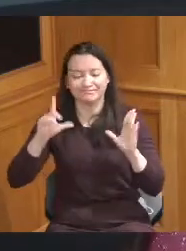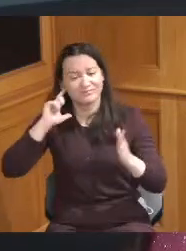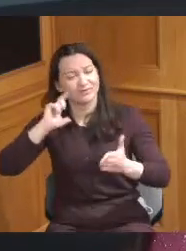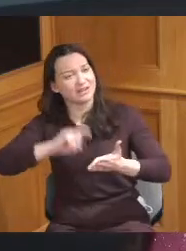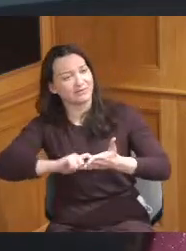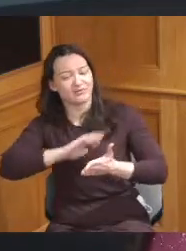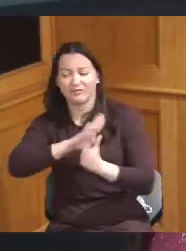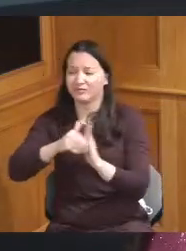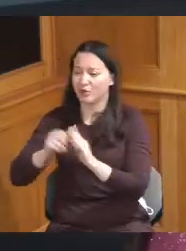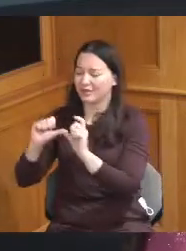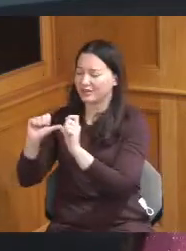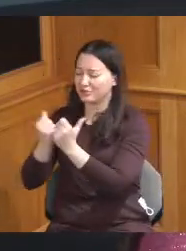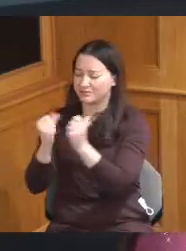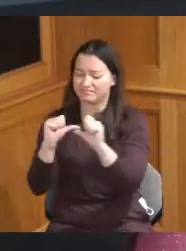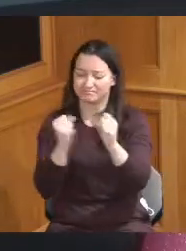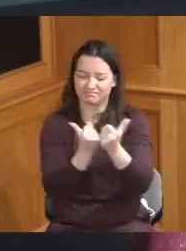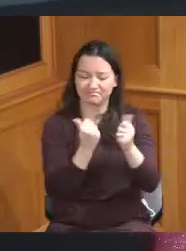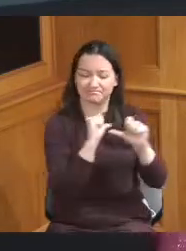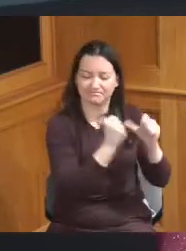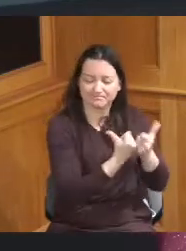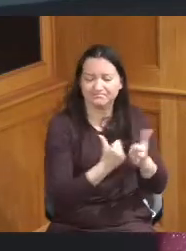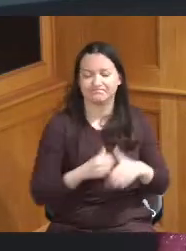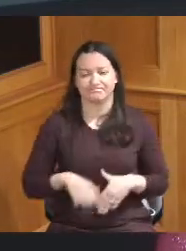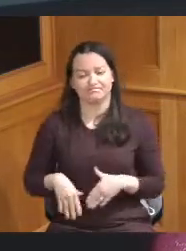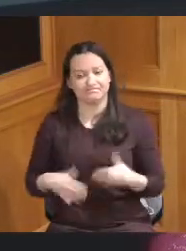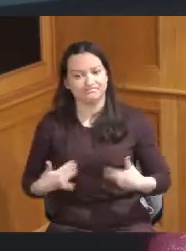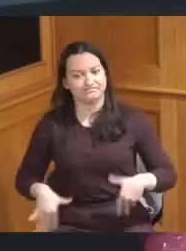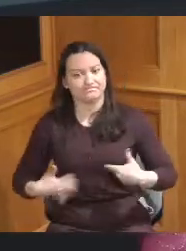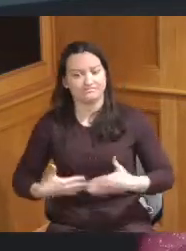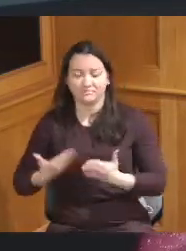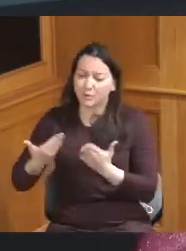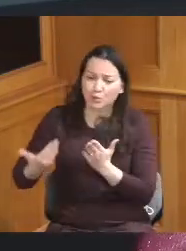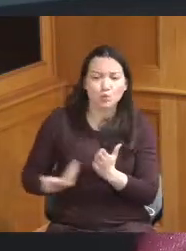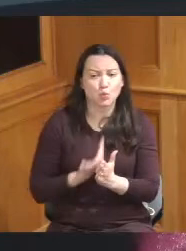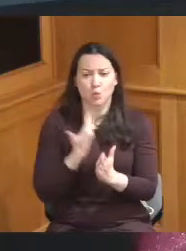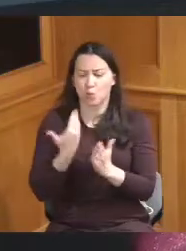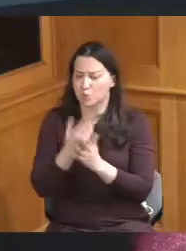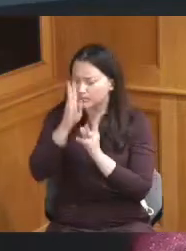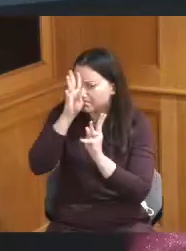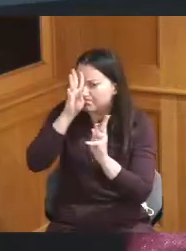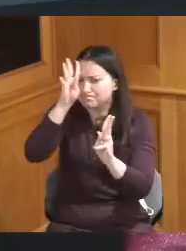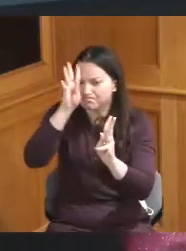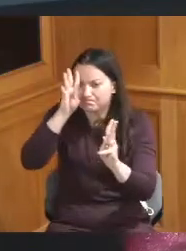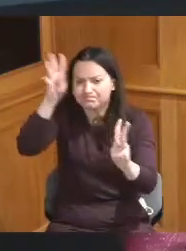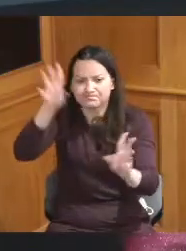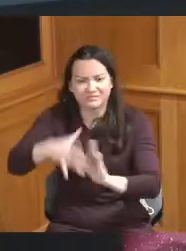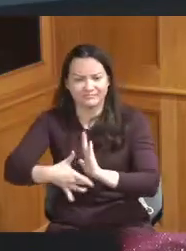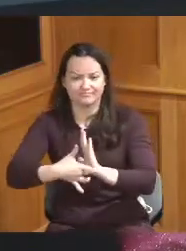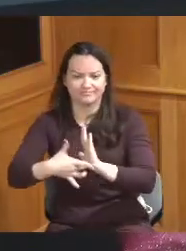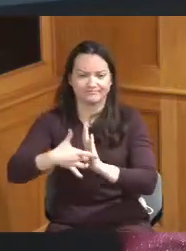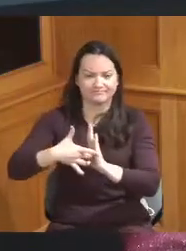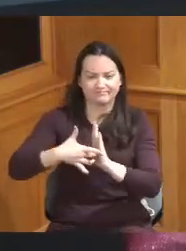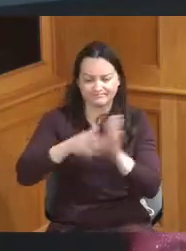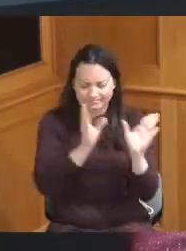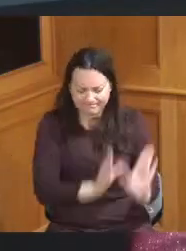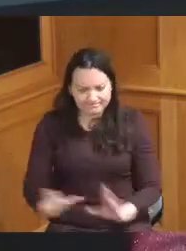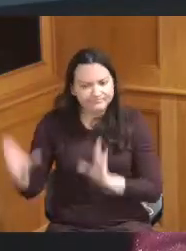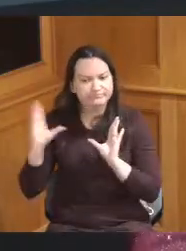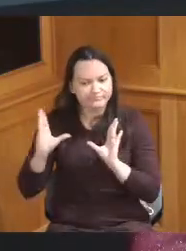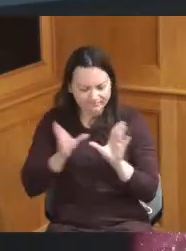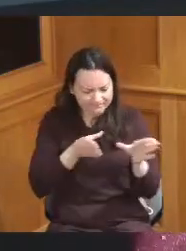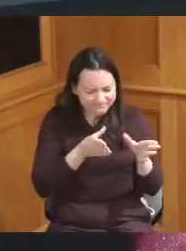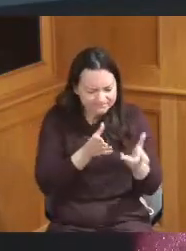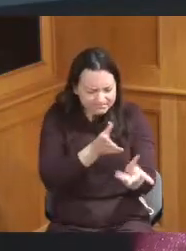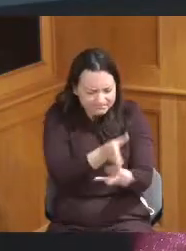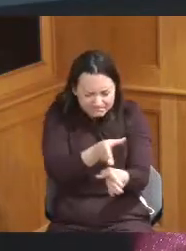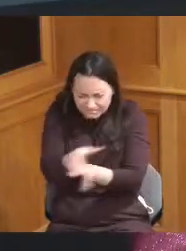all the agencies that are moving forward to make things new and all the new innovative techniques and strategies that are coming forth.